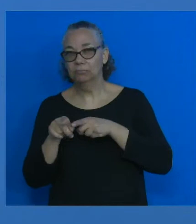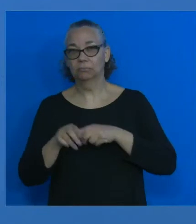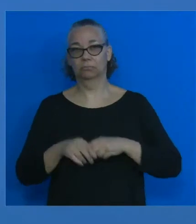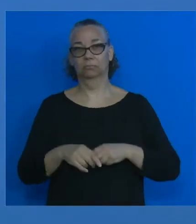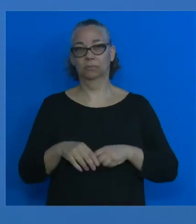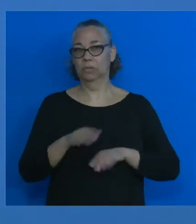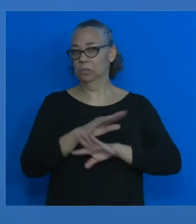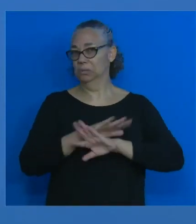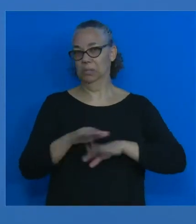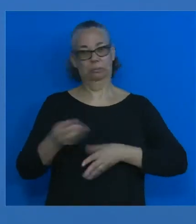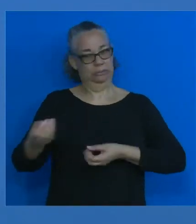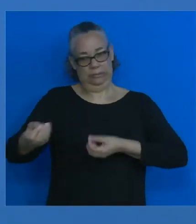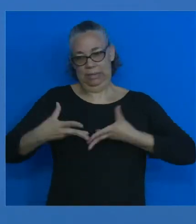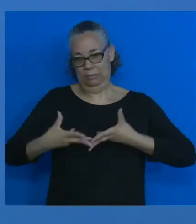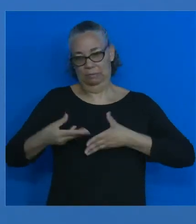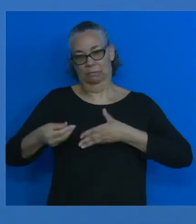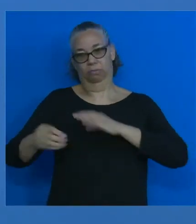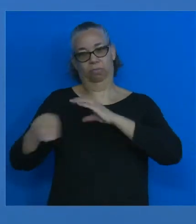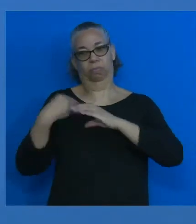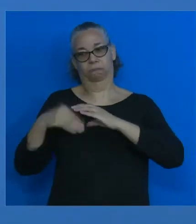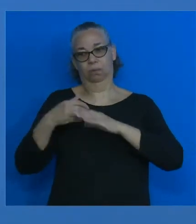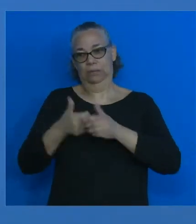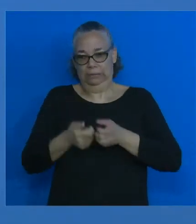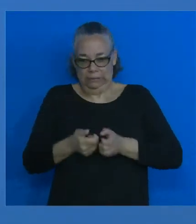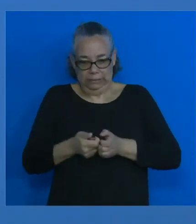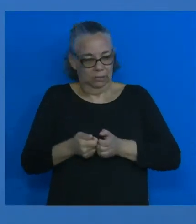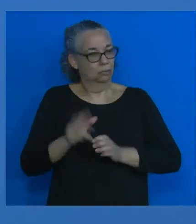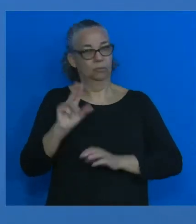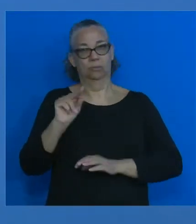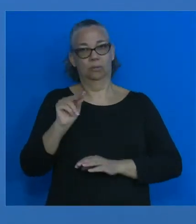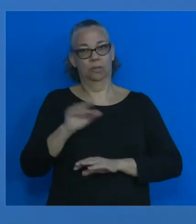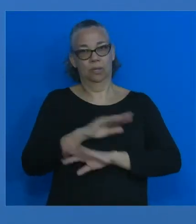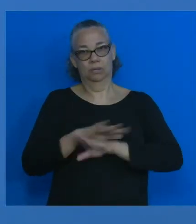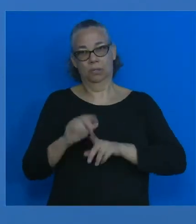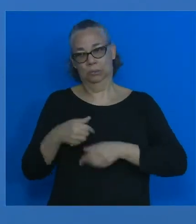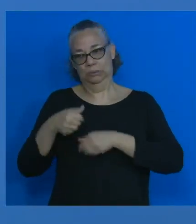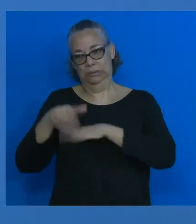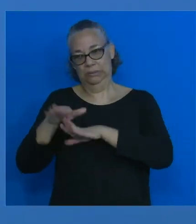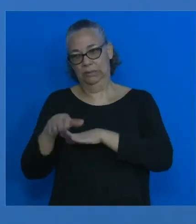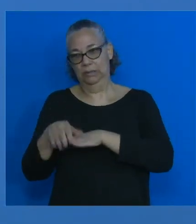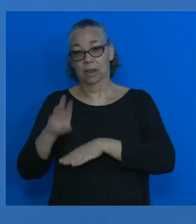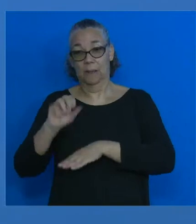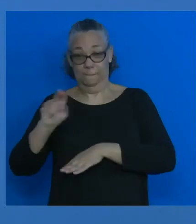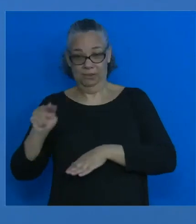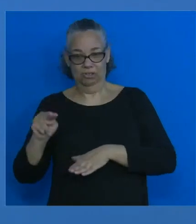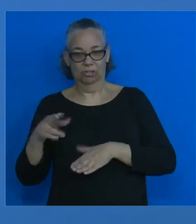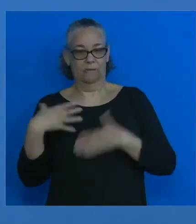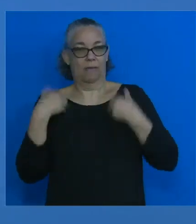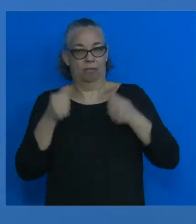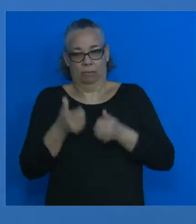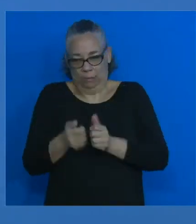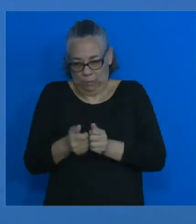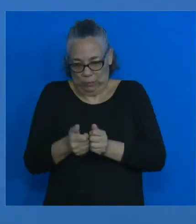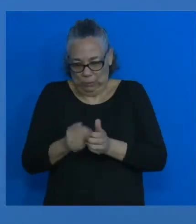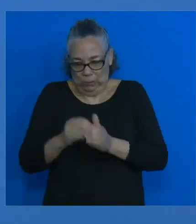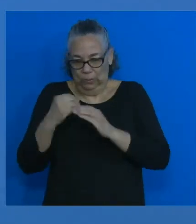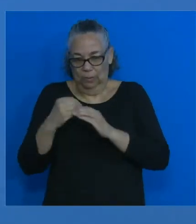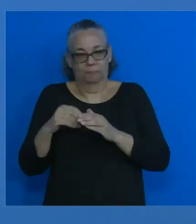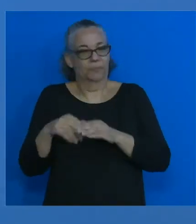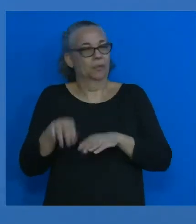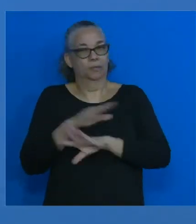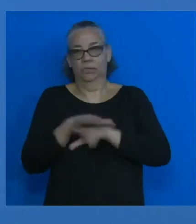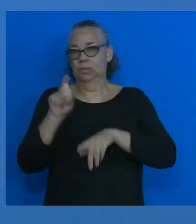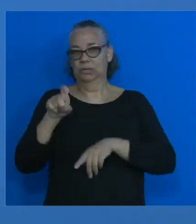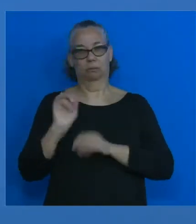to send me a WhatsApp. No need to send the Minister of Health a WhatsApp. No need to send the minister, no need to put a post on